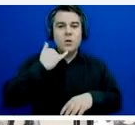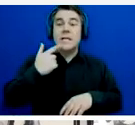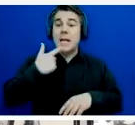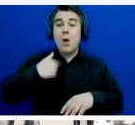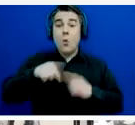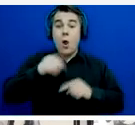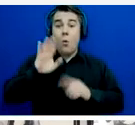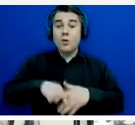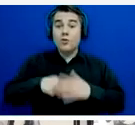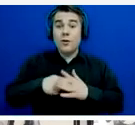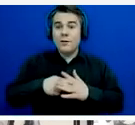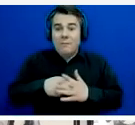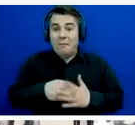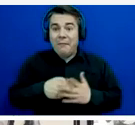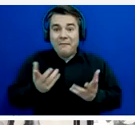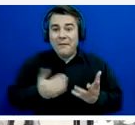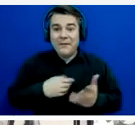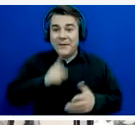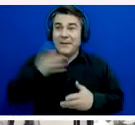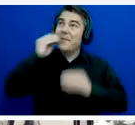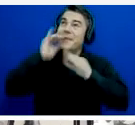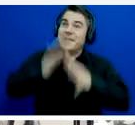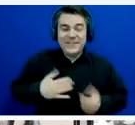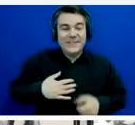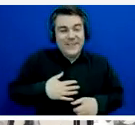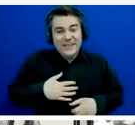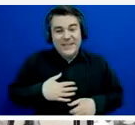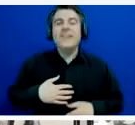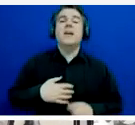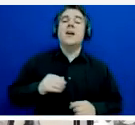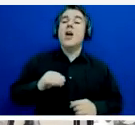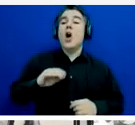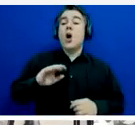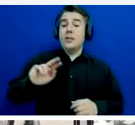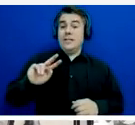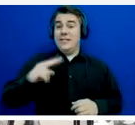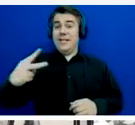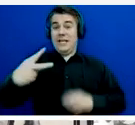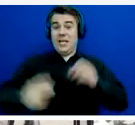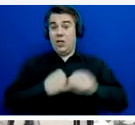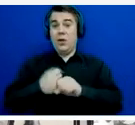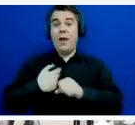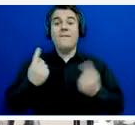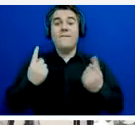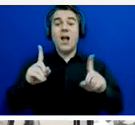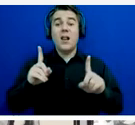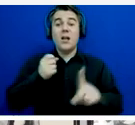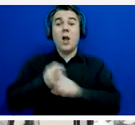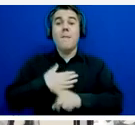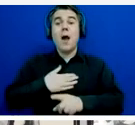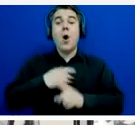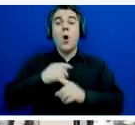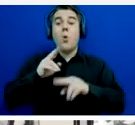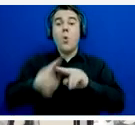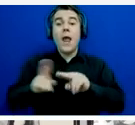that's been like a godsend. And then right around the second year is when I finally hit my weight goal. It was very